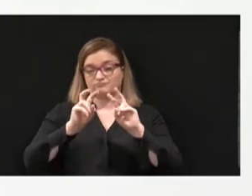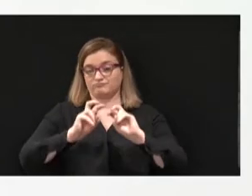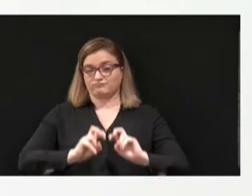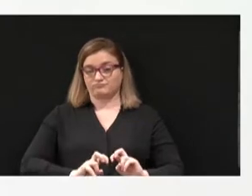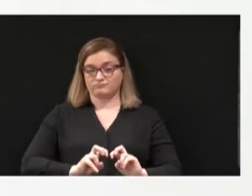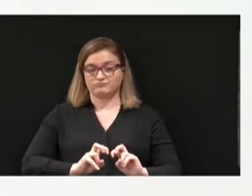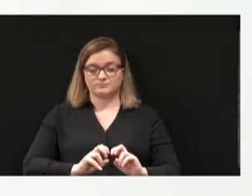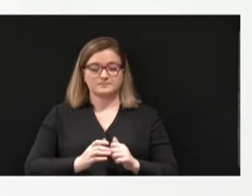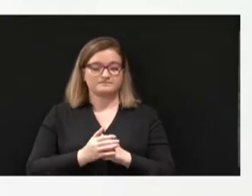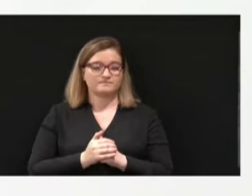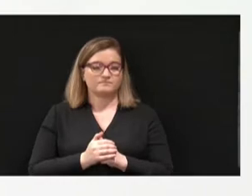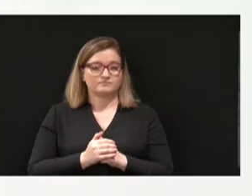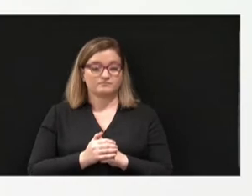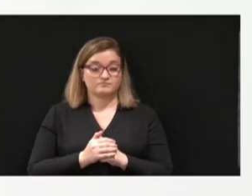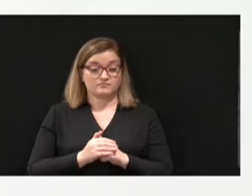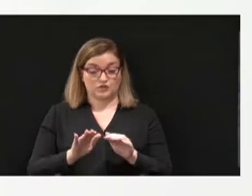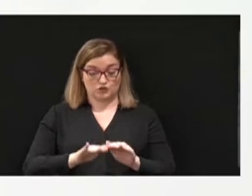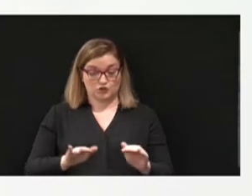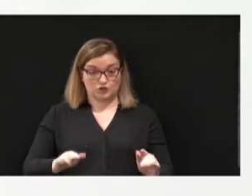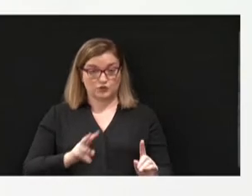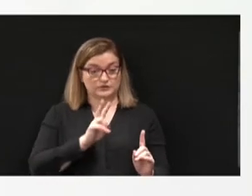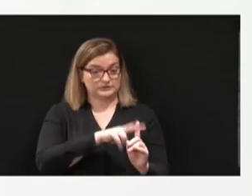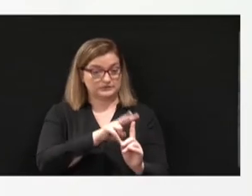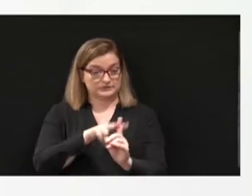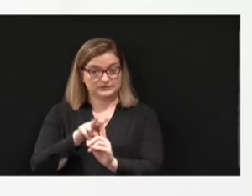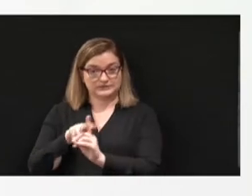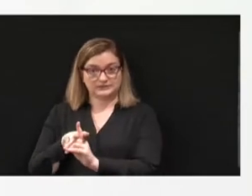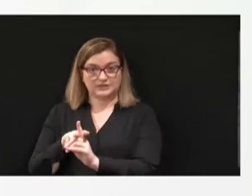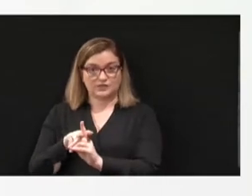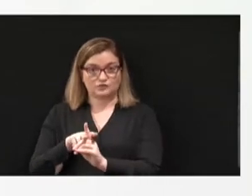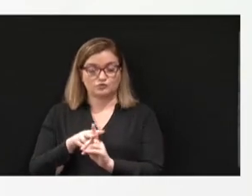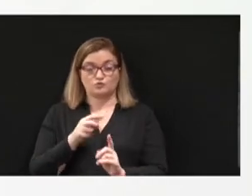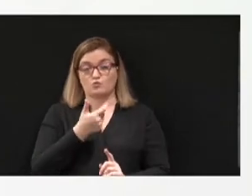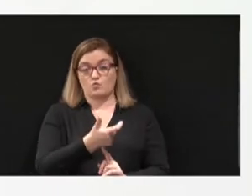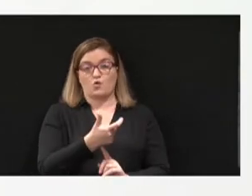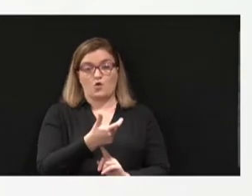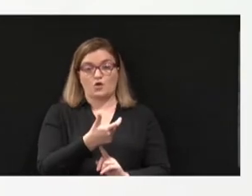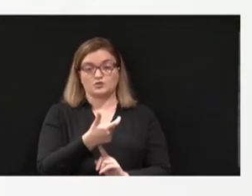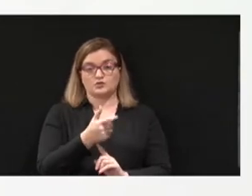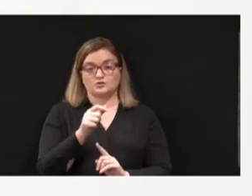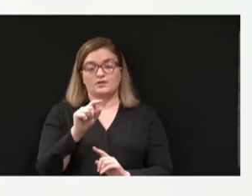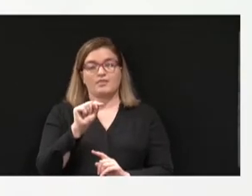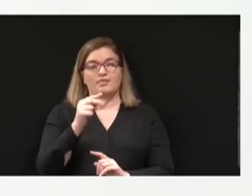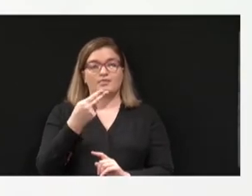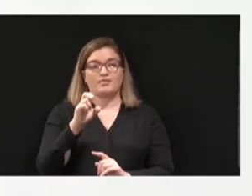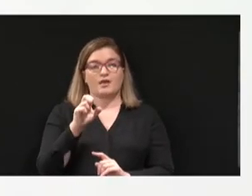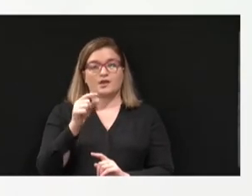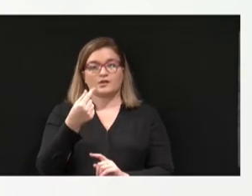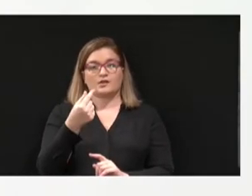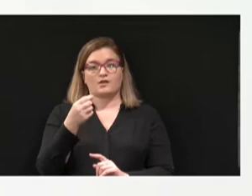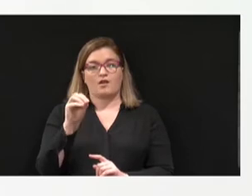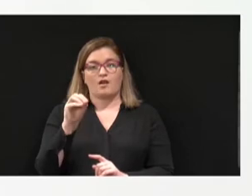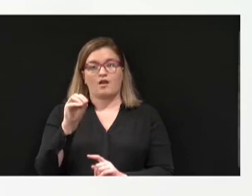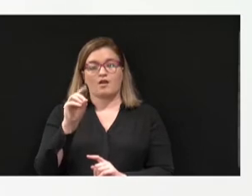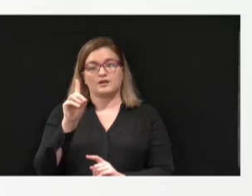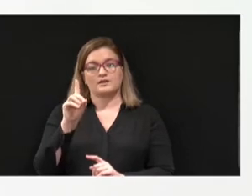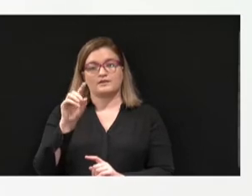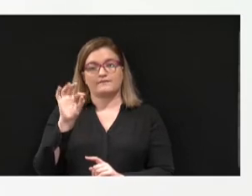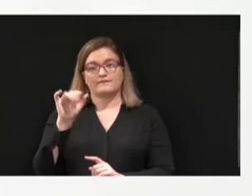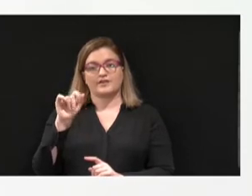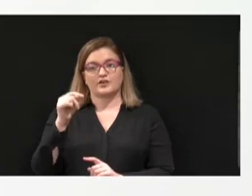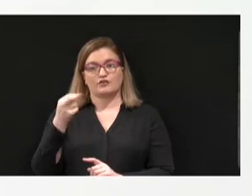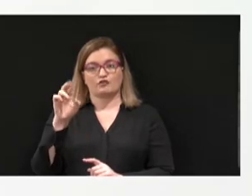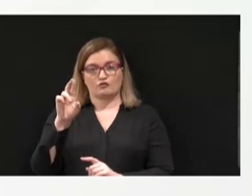the children were assigned to watch Godfather 2. Well, they weren't assigned, they watched it in